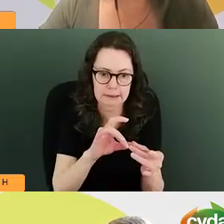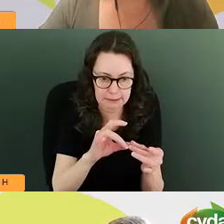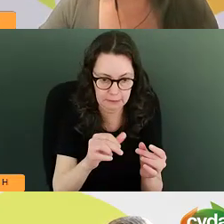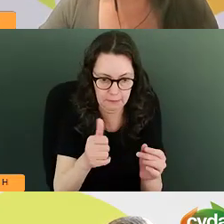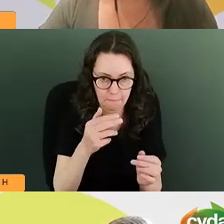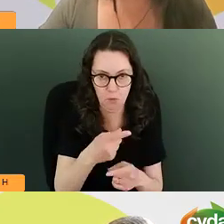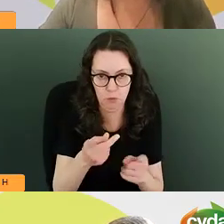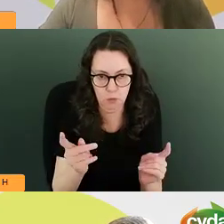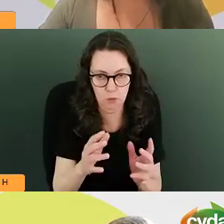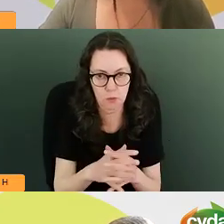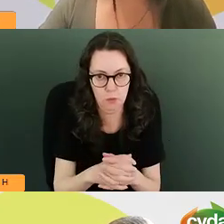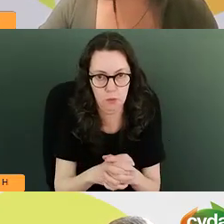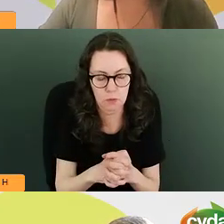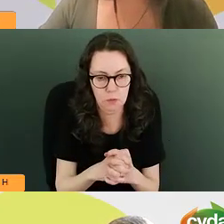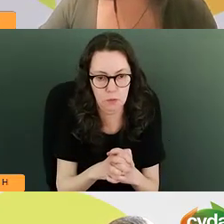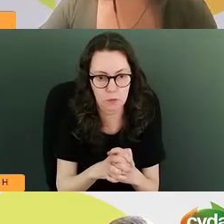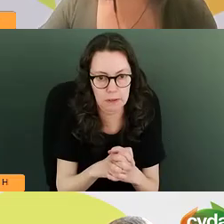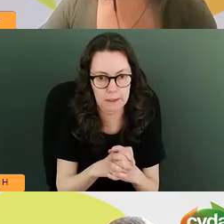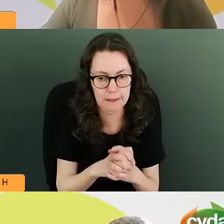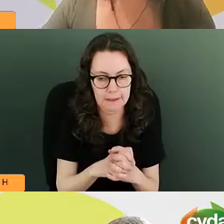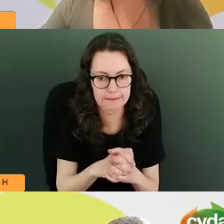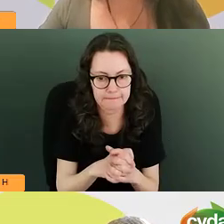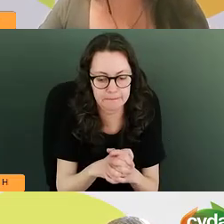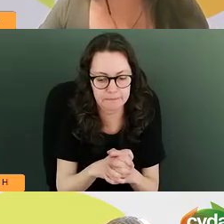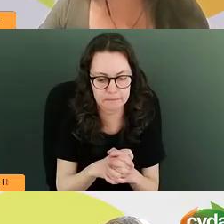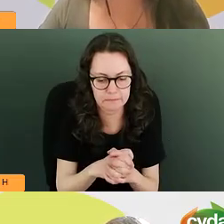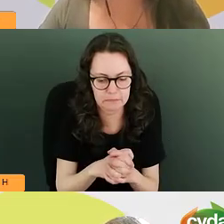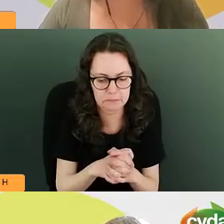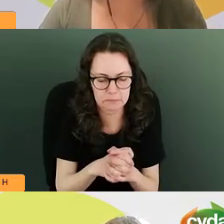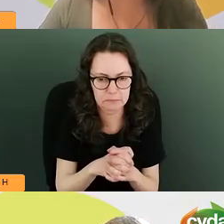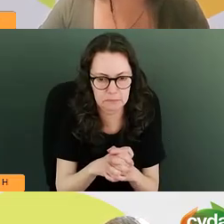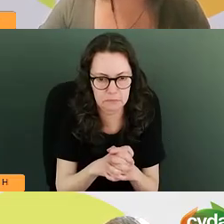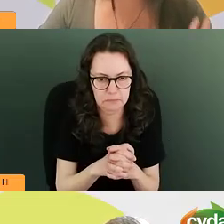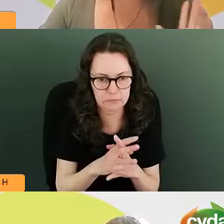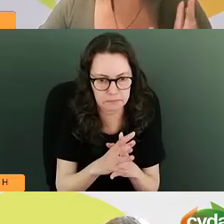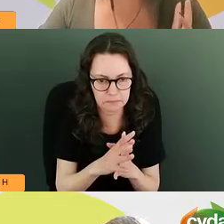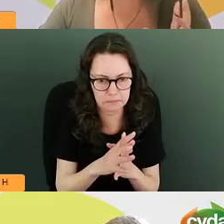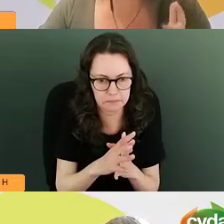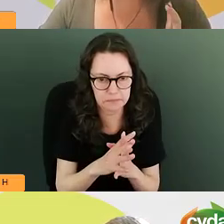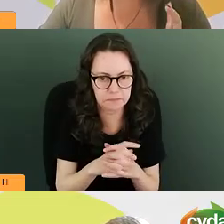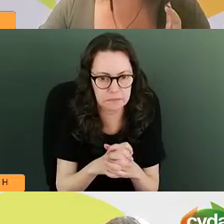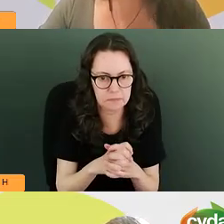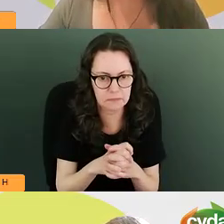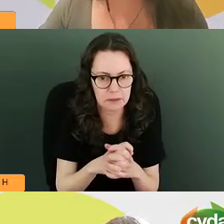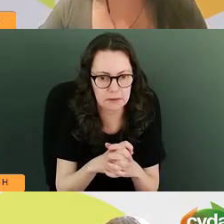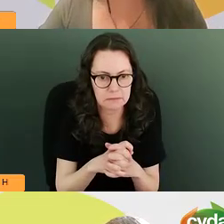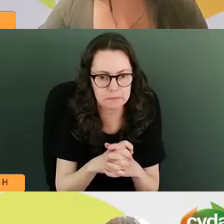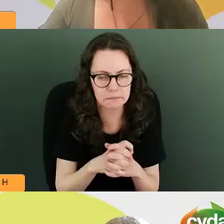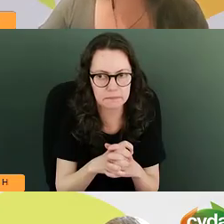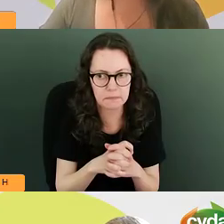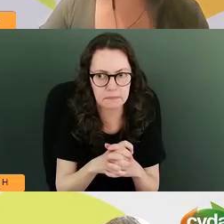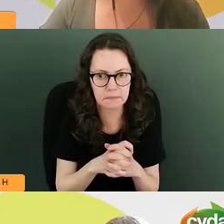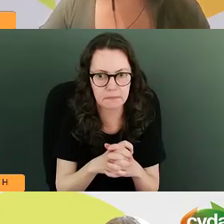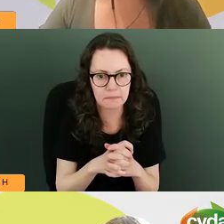So what you can see is a nice little section on the website that includes all